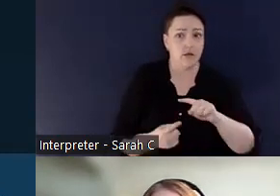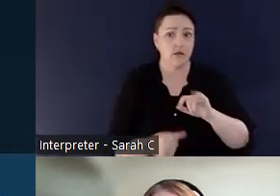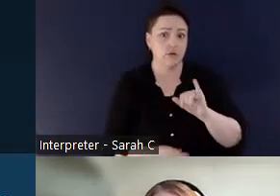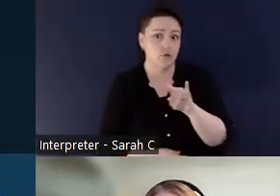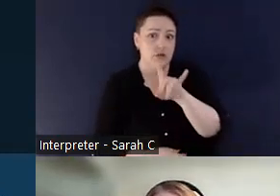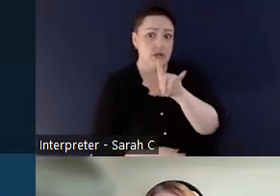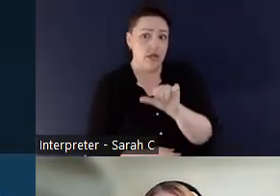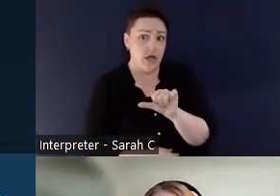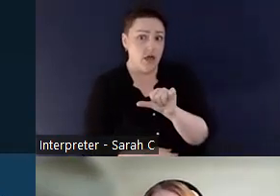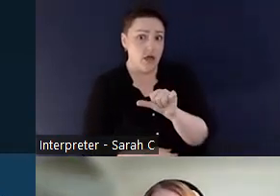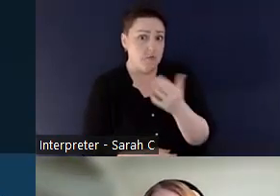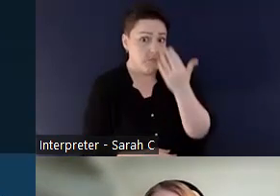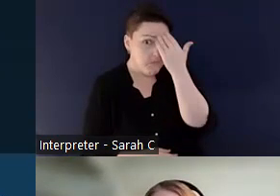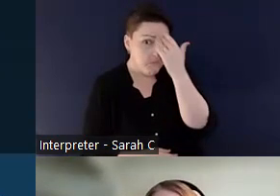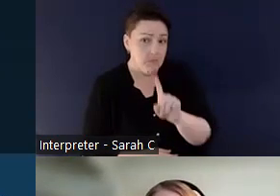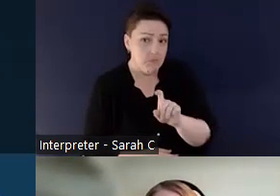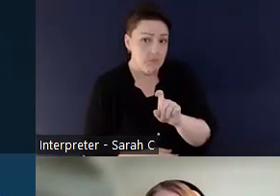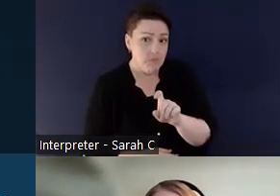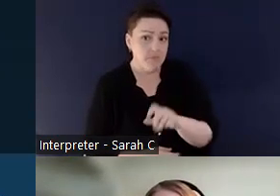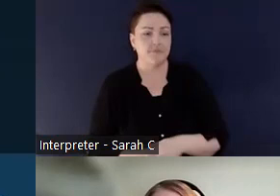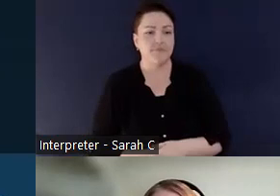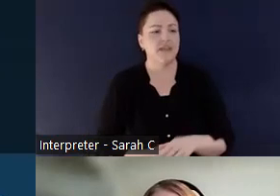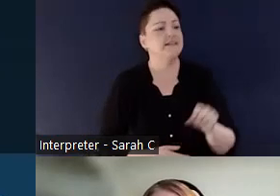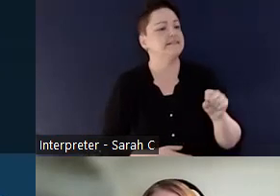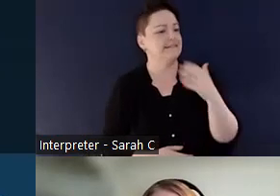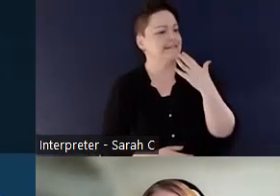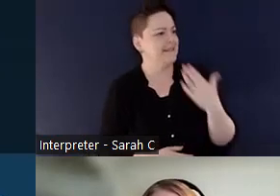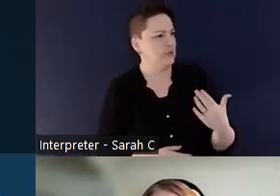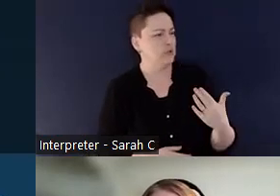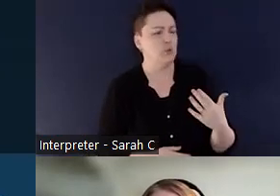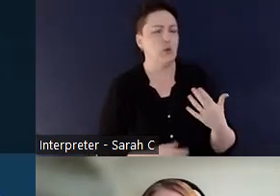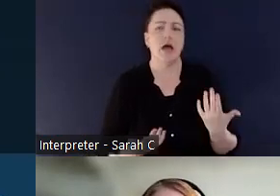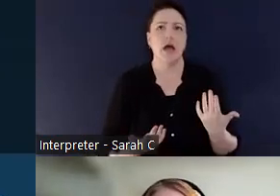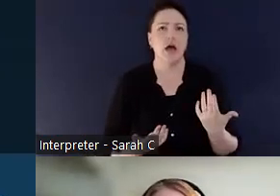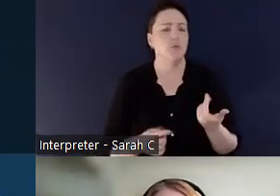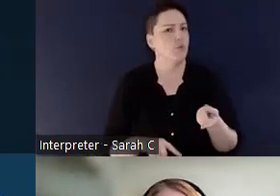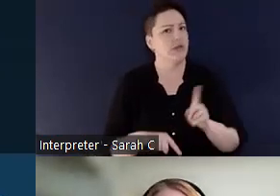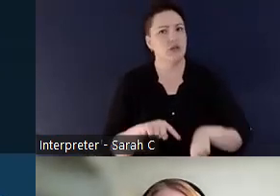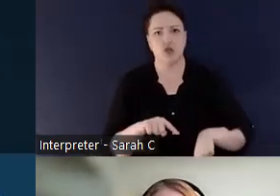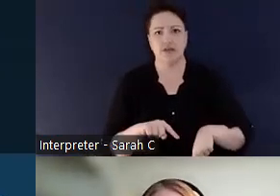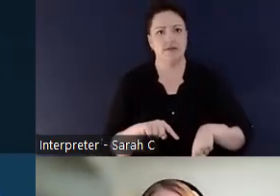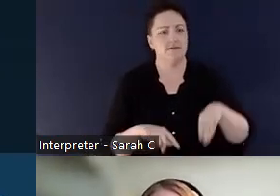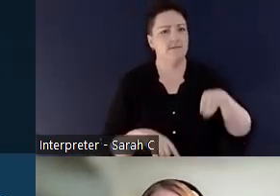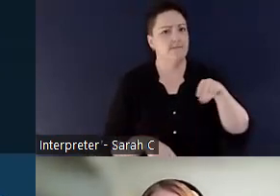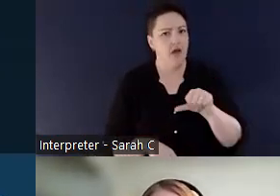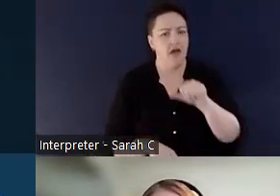Yeah, thank you for that question. So we wouldn't be able to fund actual construction and that type